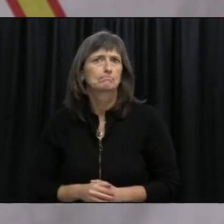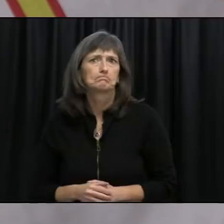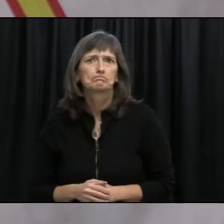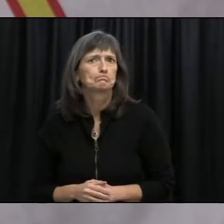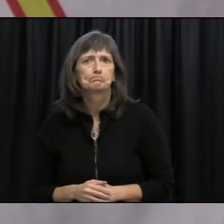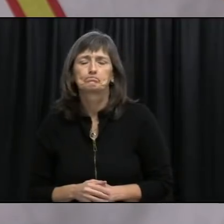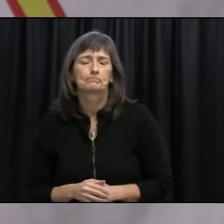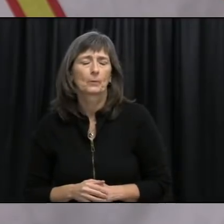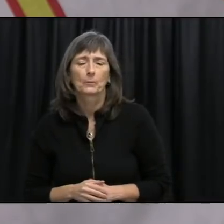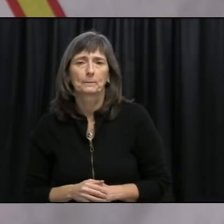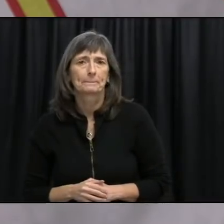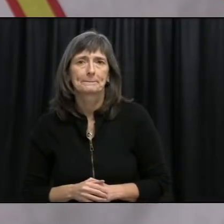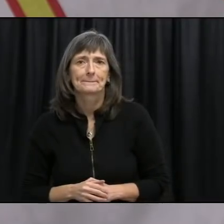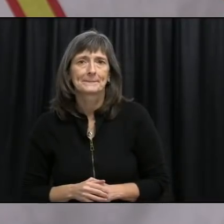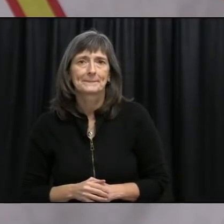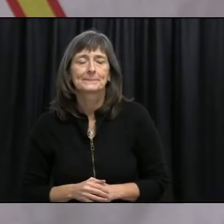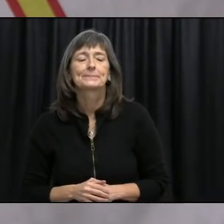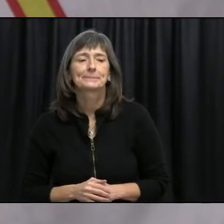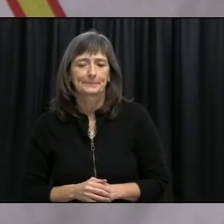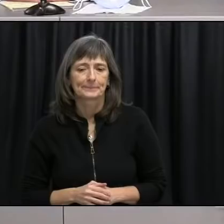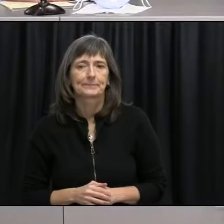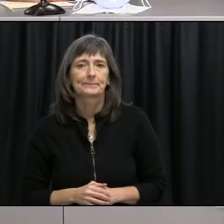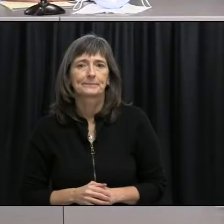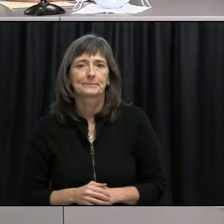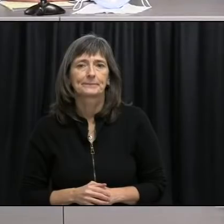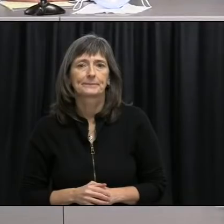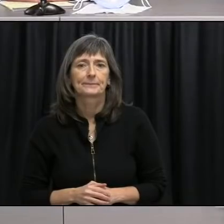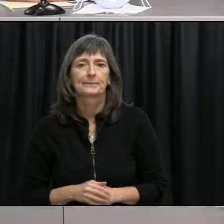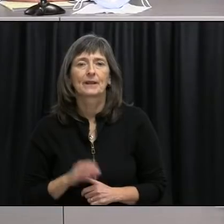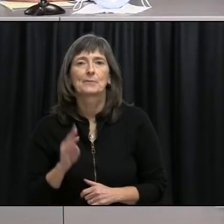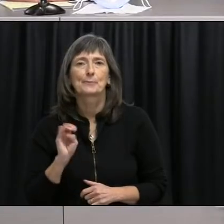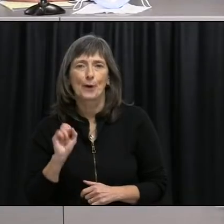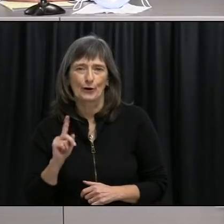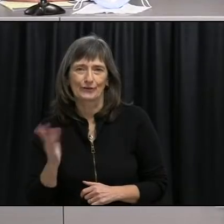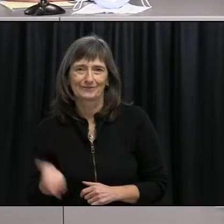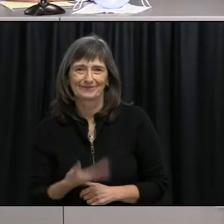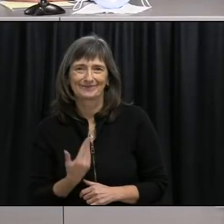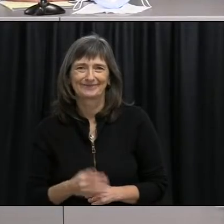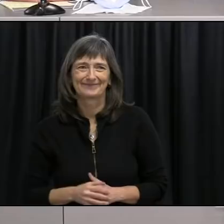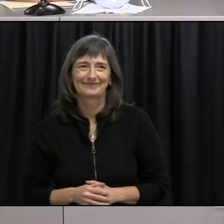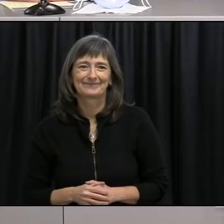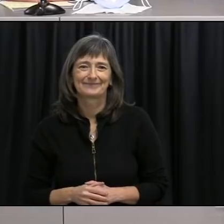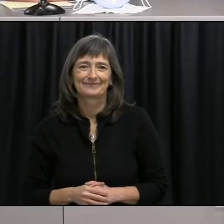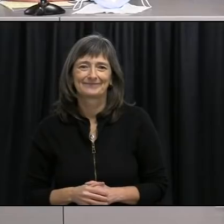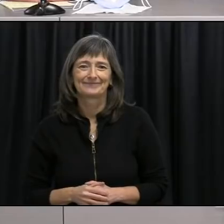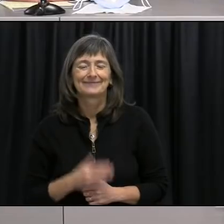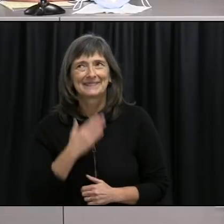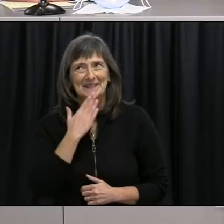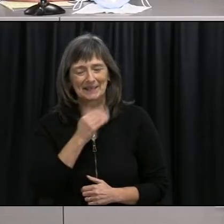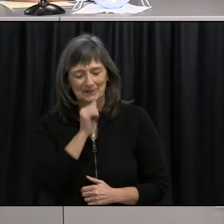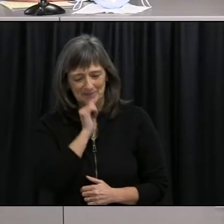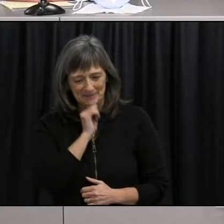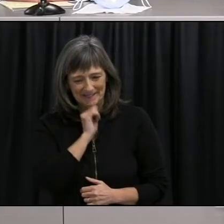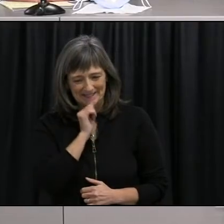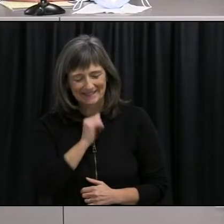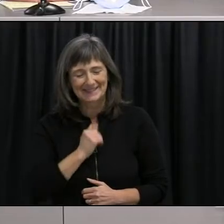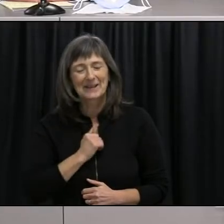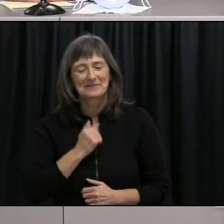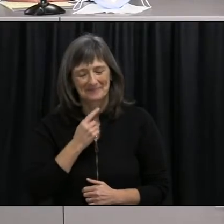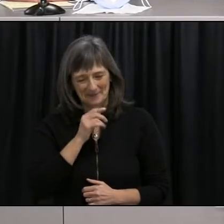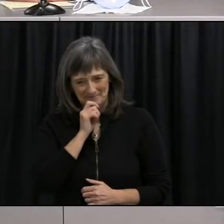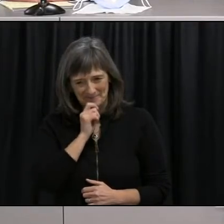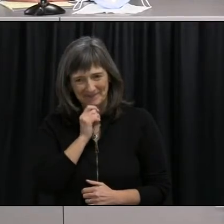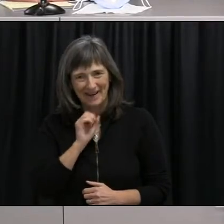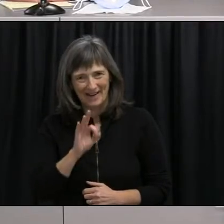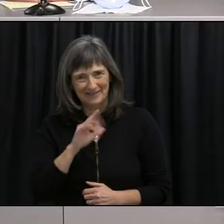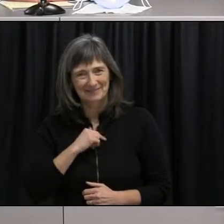point. Thank you. Mark Quinn, go ahead. Thank you for your patience. I didn't turn my mic on. I